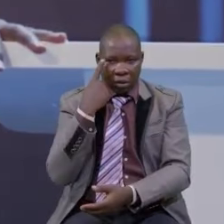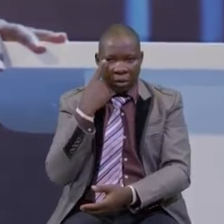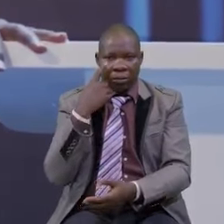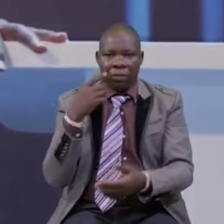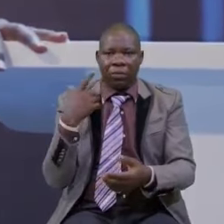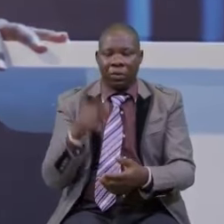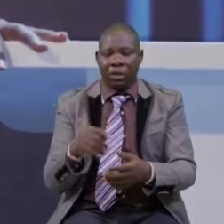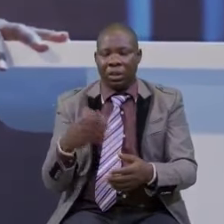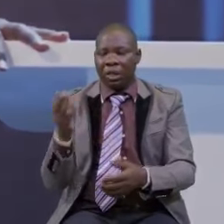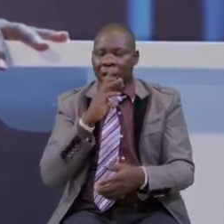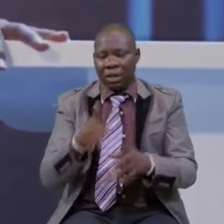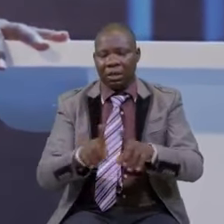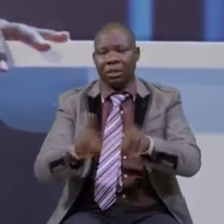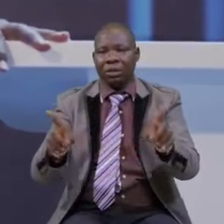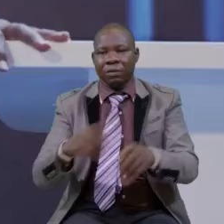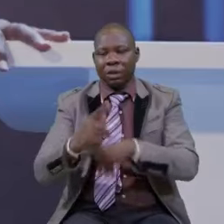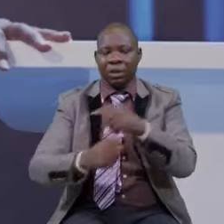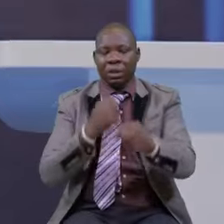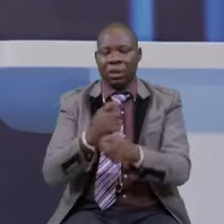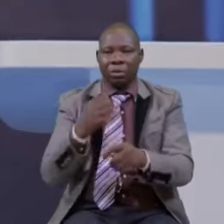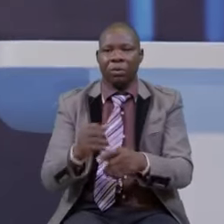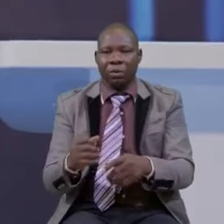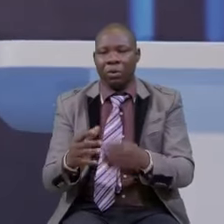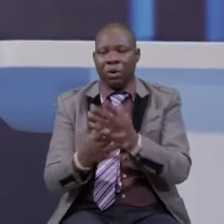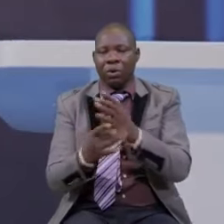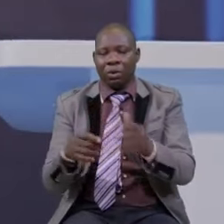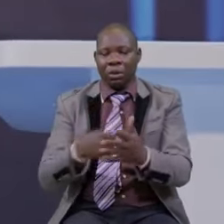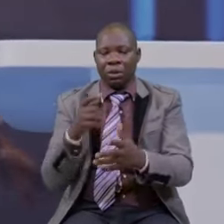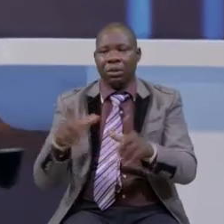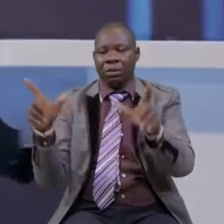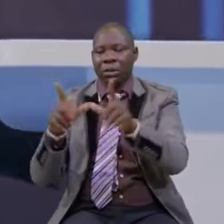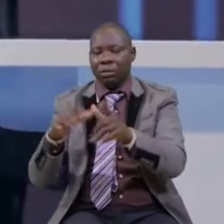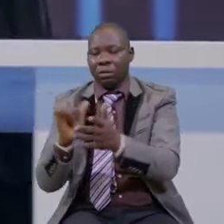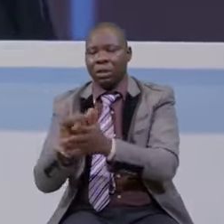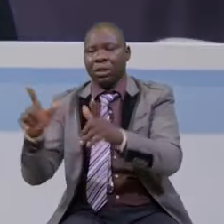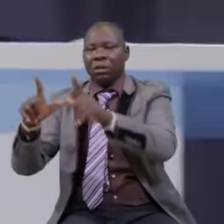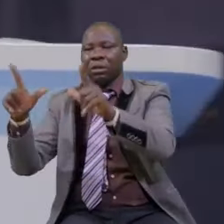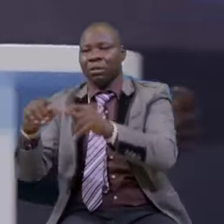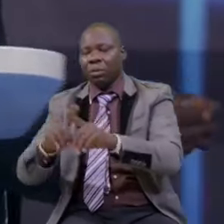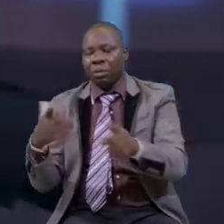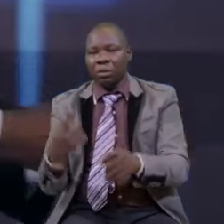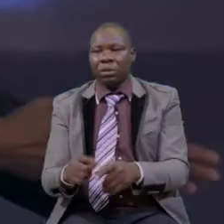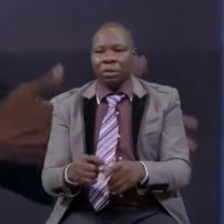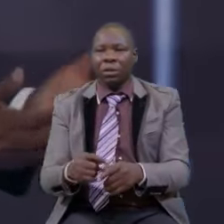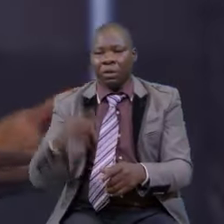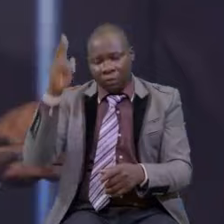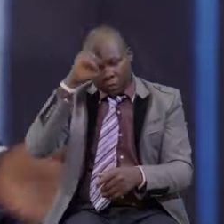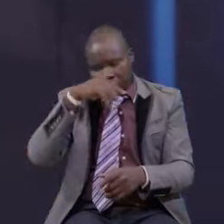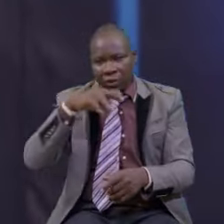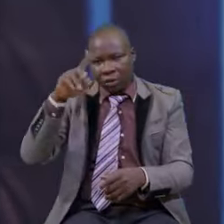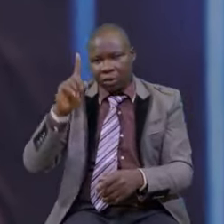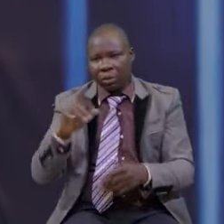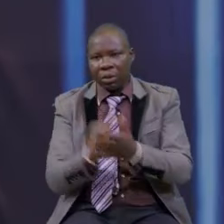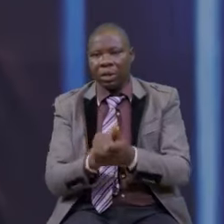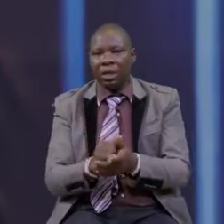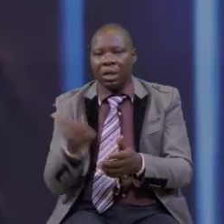different kinds of oil, this grade, that grade, but the inferior one. Anywhere they could get something that is similar to oil they got,